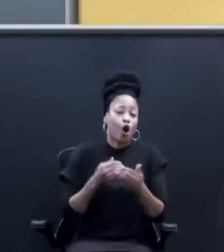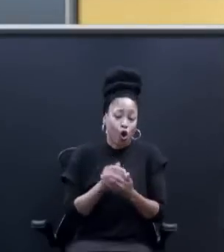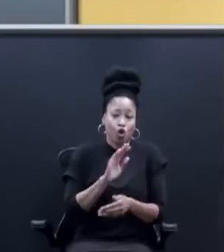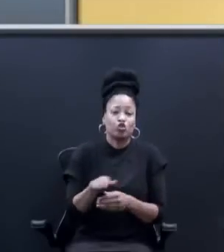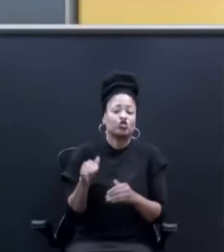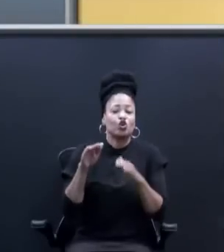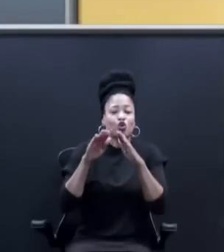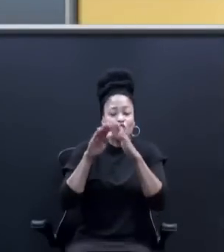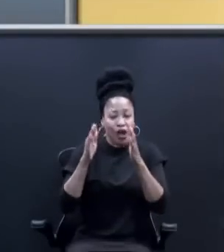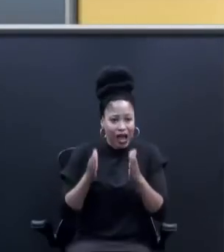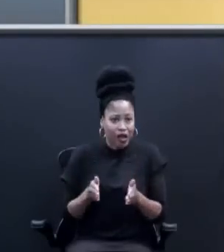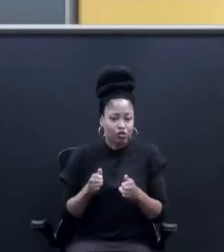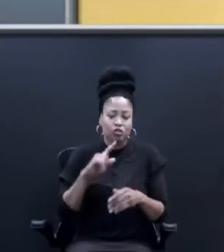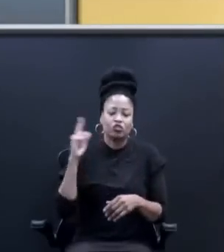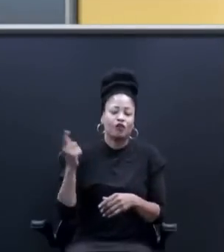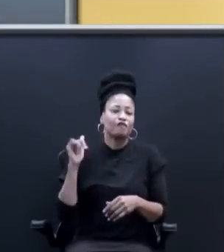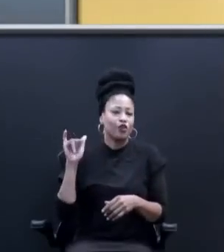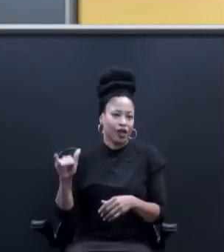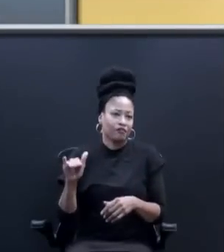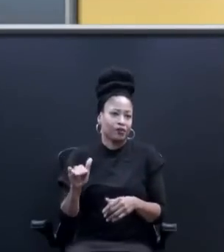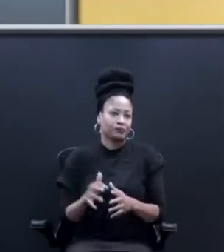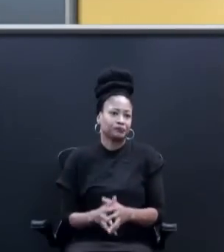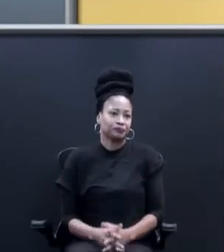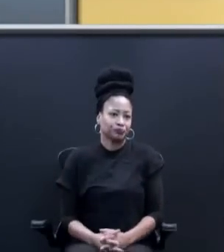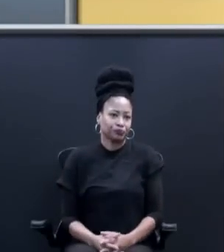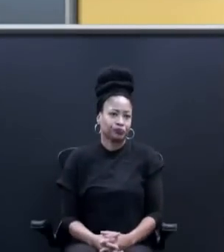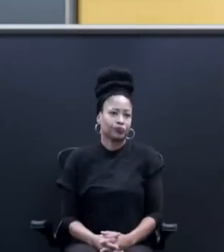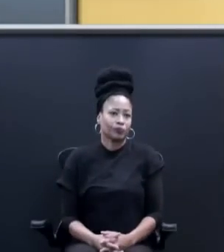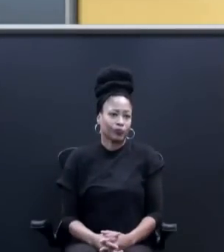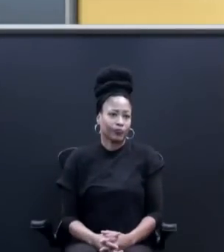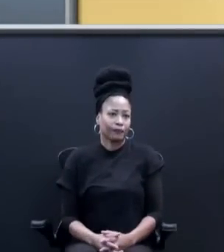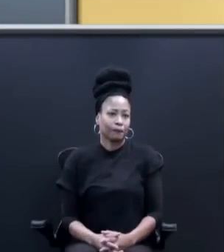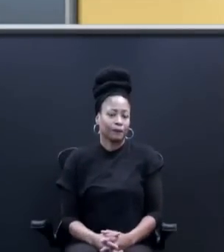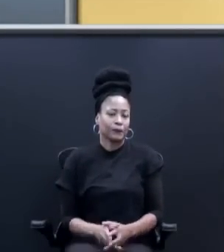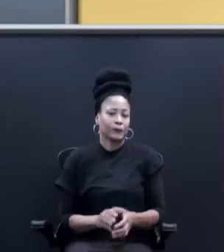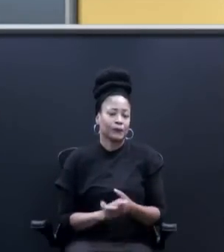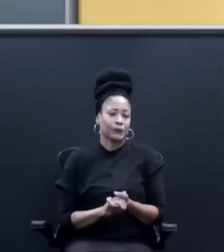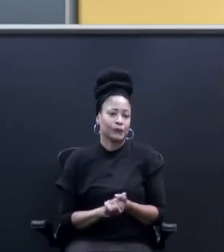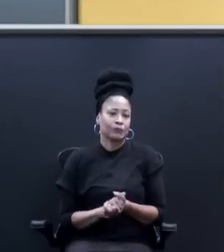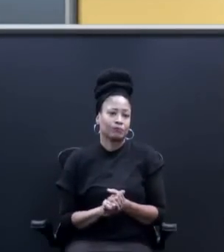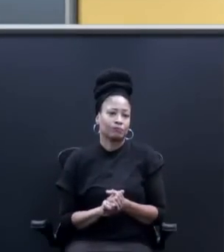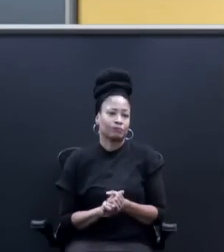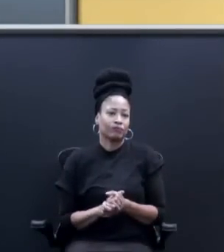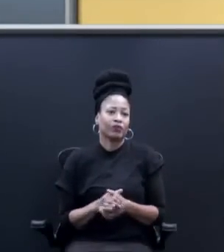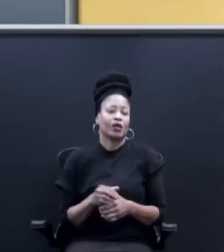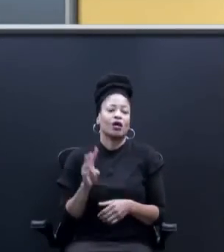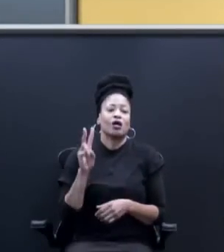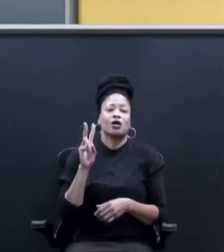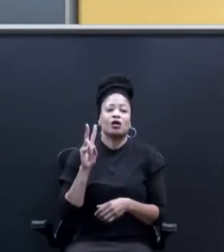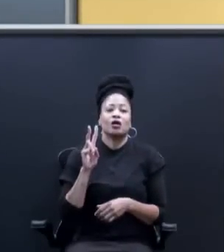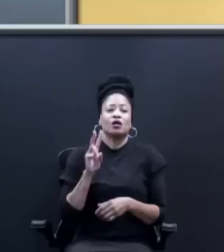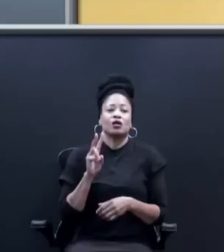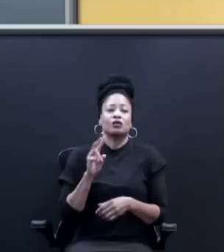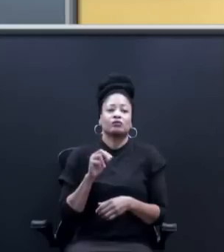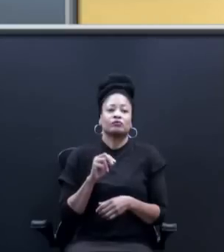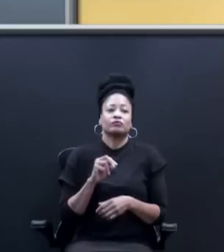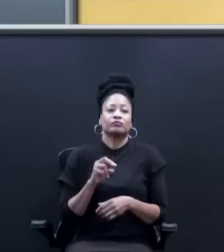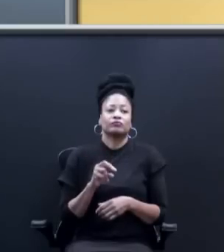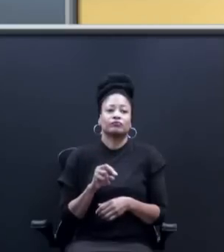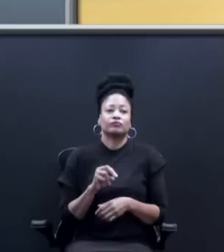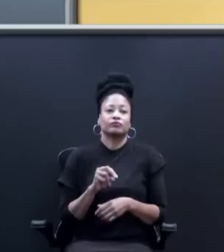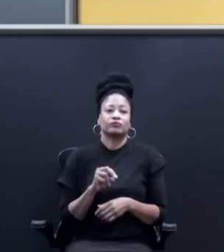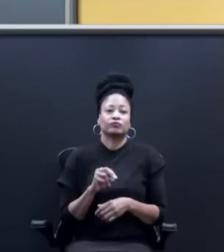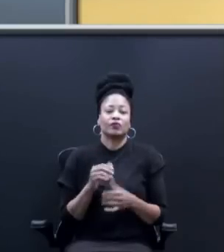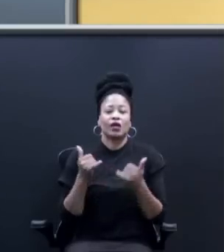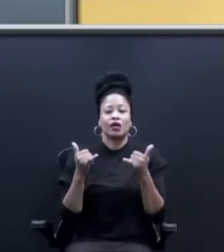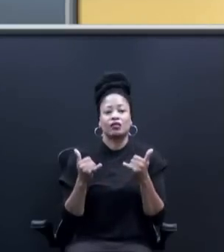servile work. The other work was no matter of work, 2 different days, sister and brother. 2 different directions.